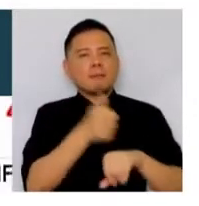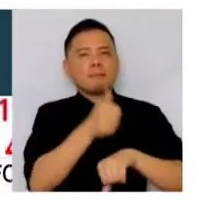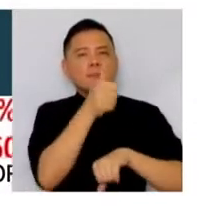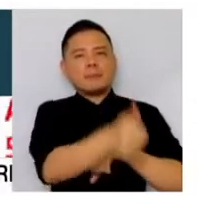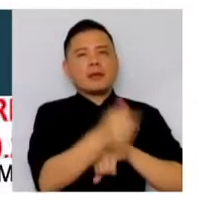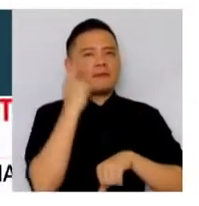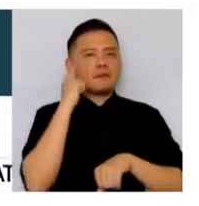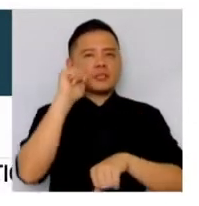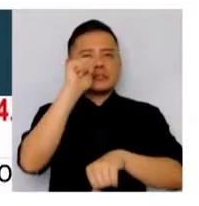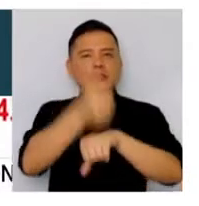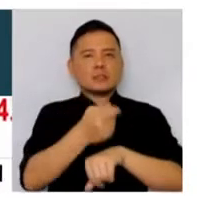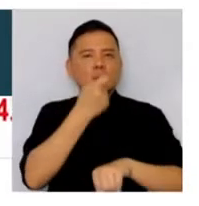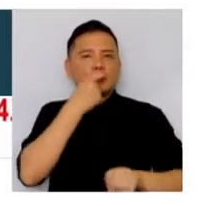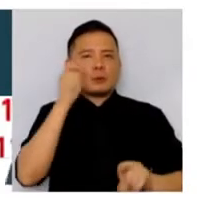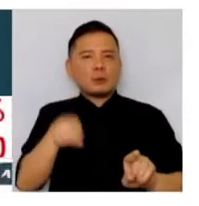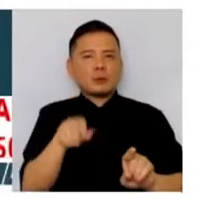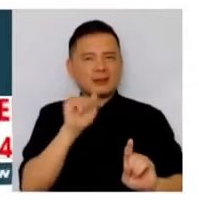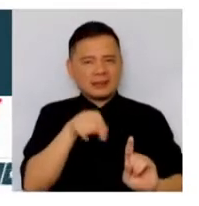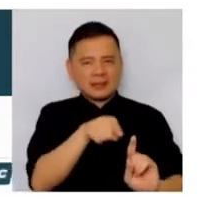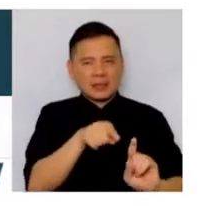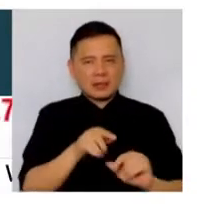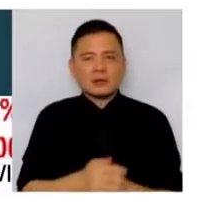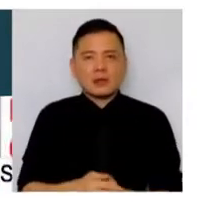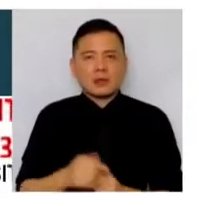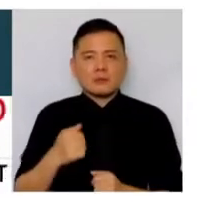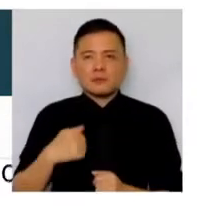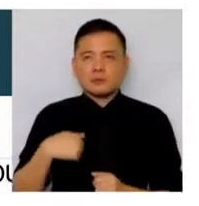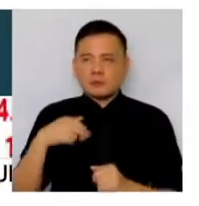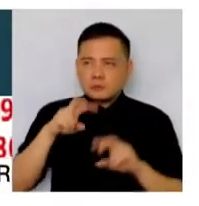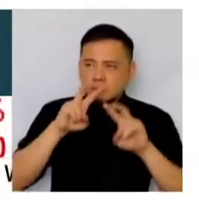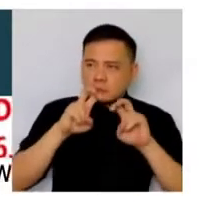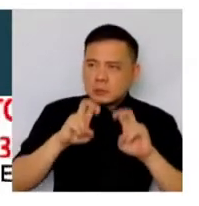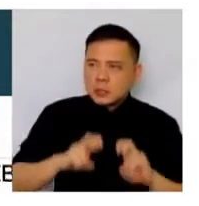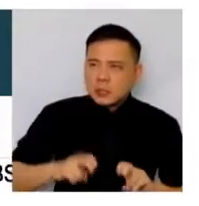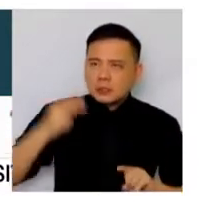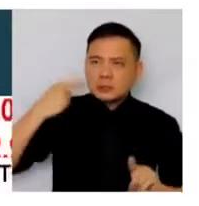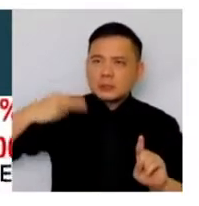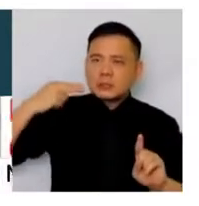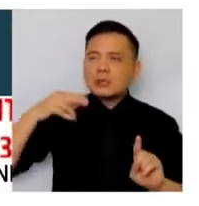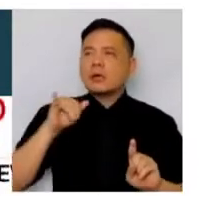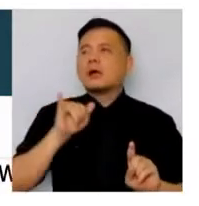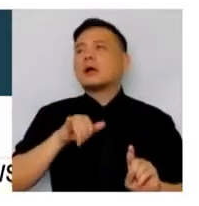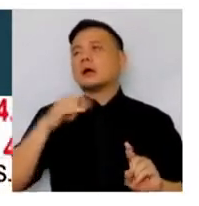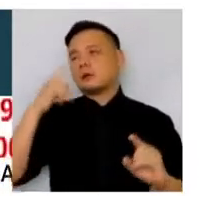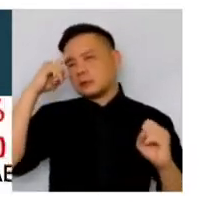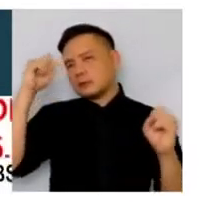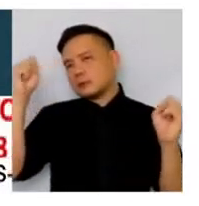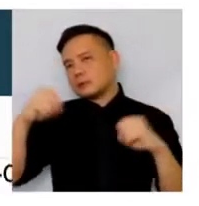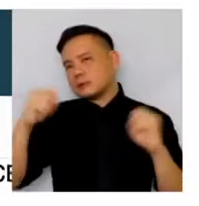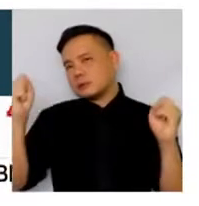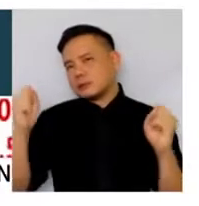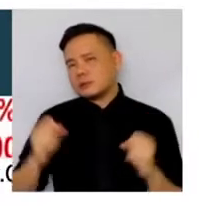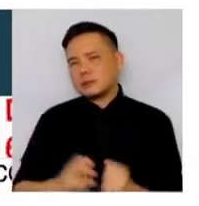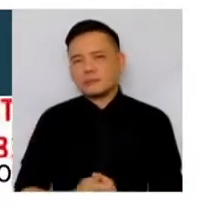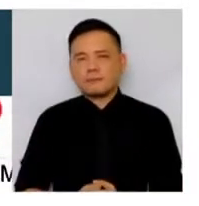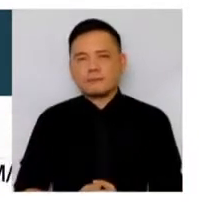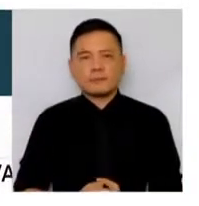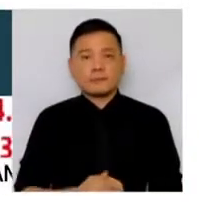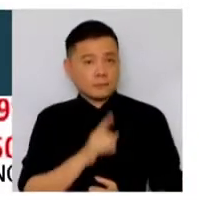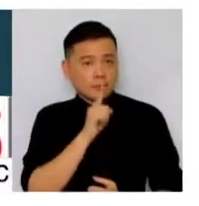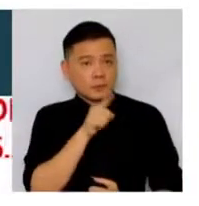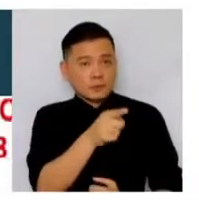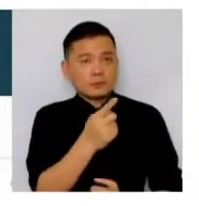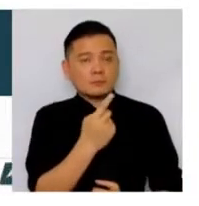I'm, you know, digging up on its political history, and I tend to be on the same page with them. I want to go back to what you said